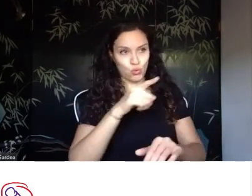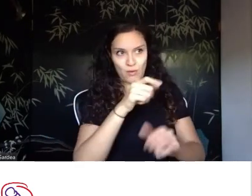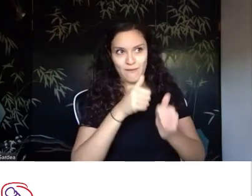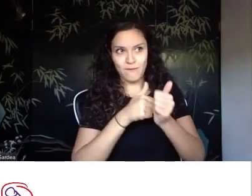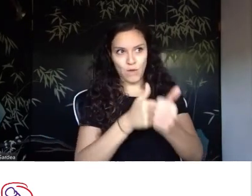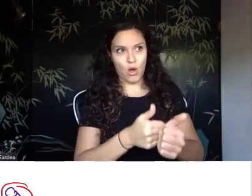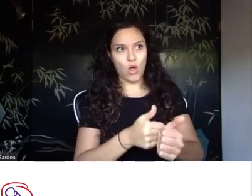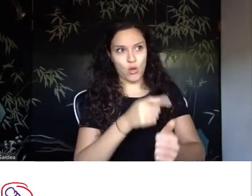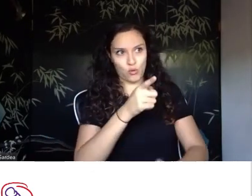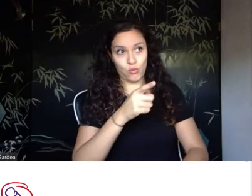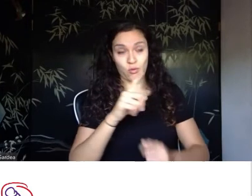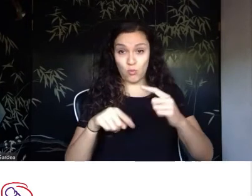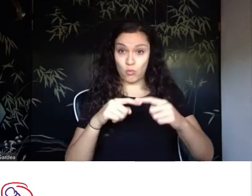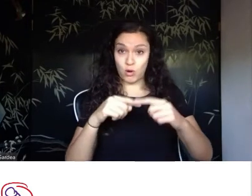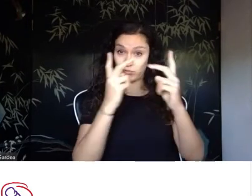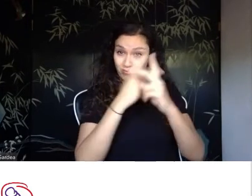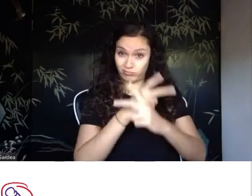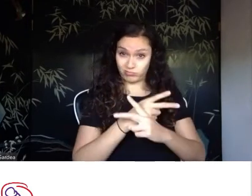That's what you're going to be doing.